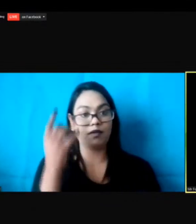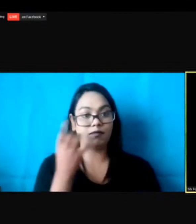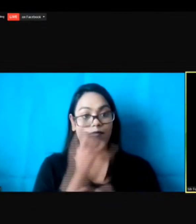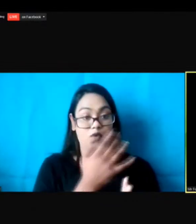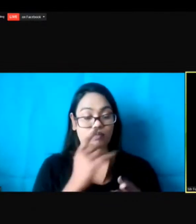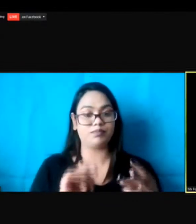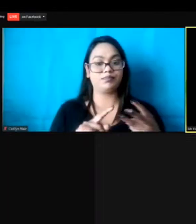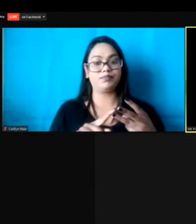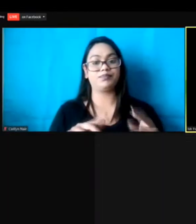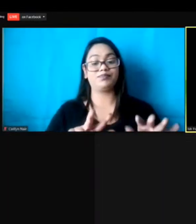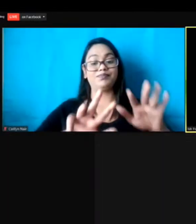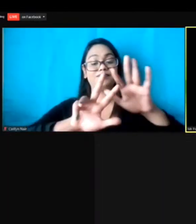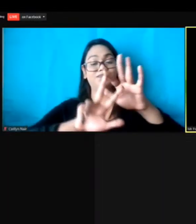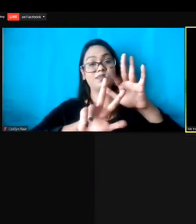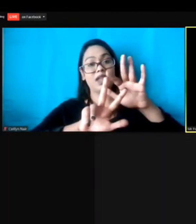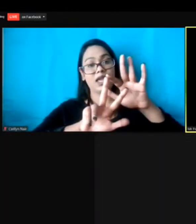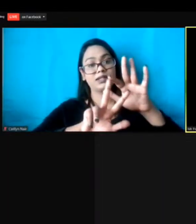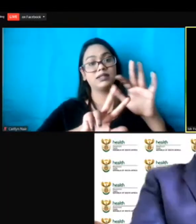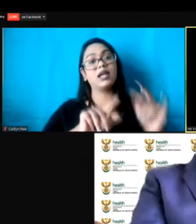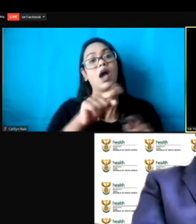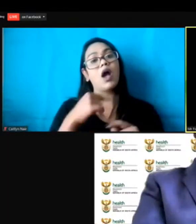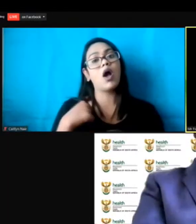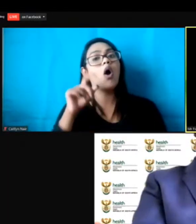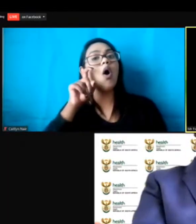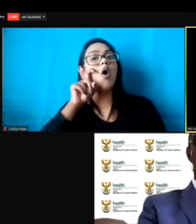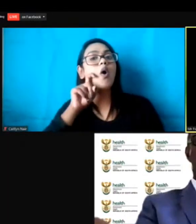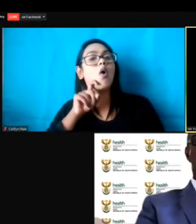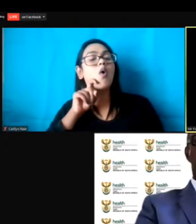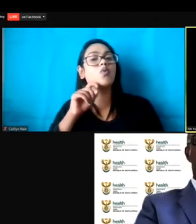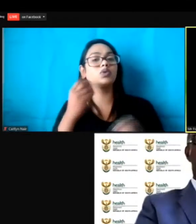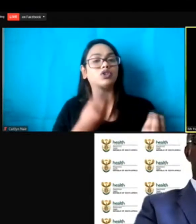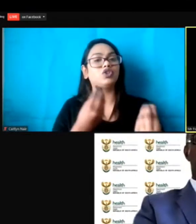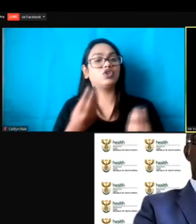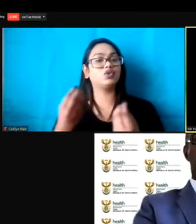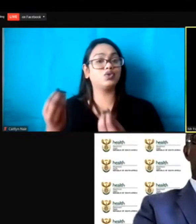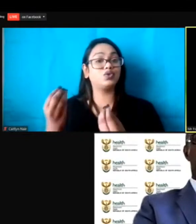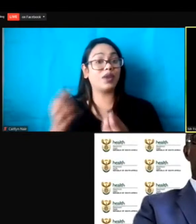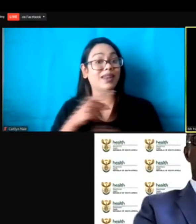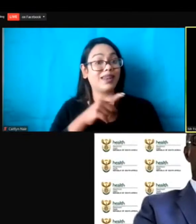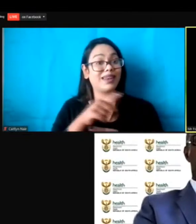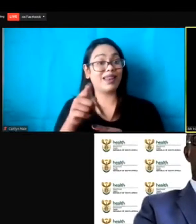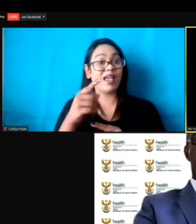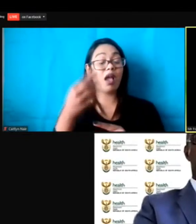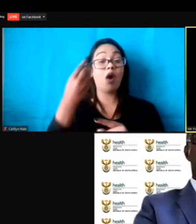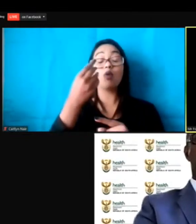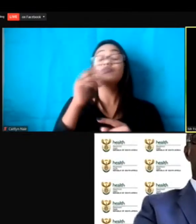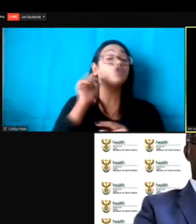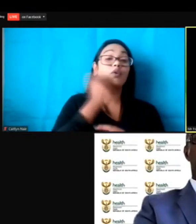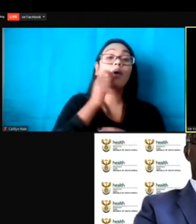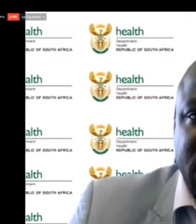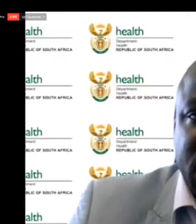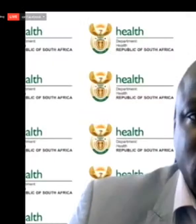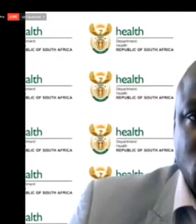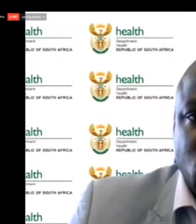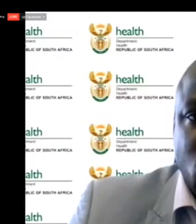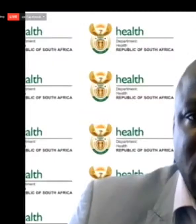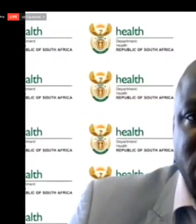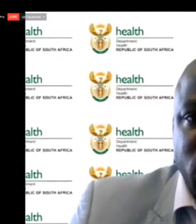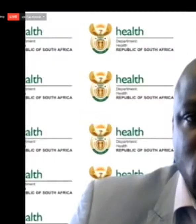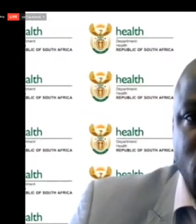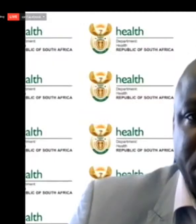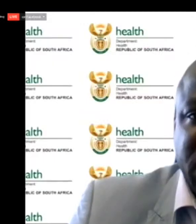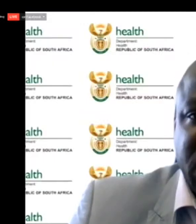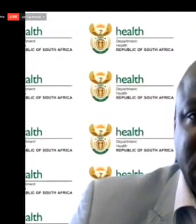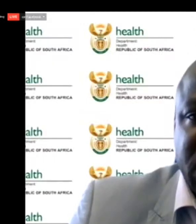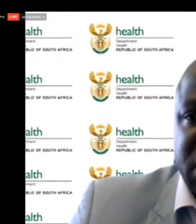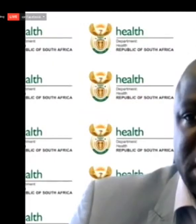the older ones up to the younger generation? So will this be, the booster shot be rolled out according to the age groups and those who are living